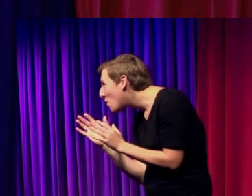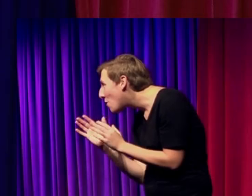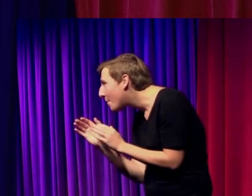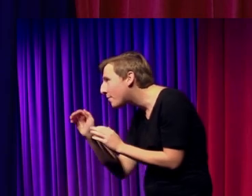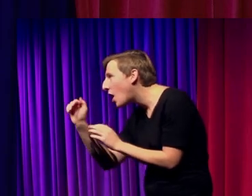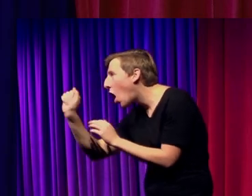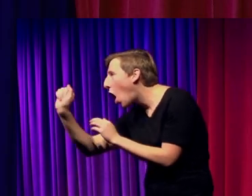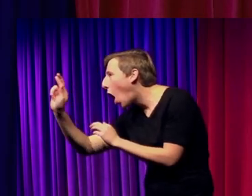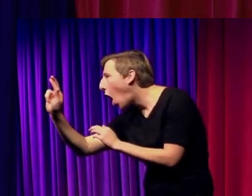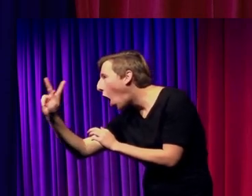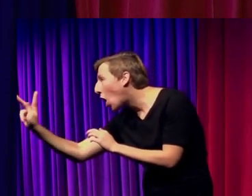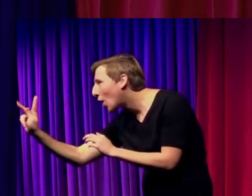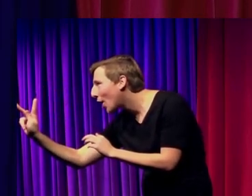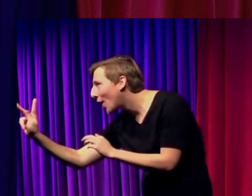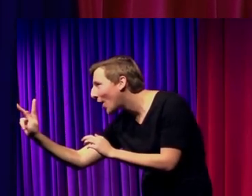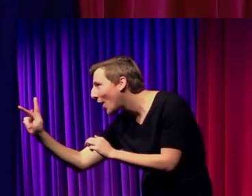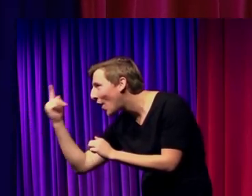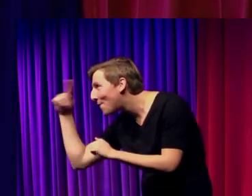An ark.